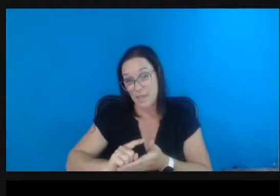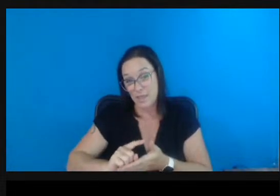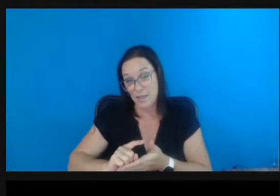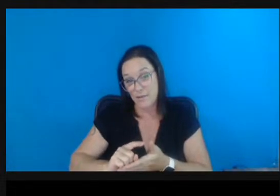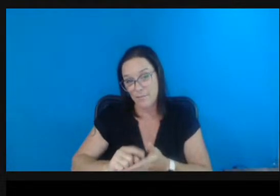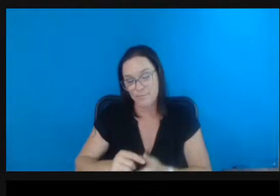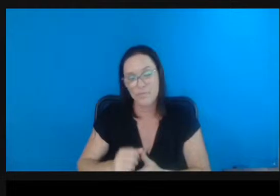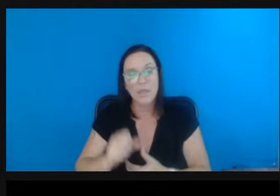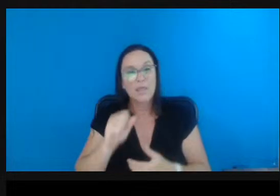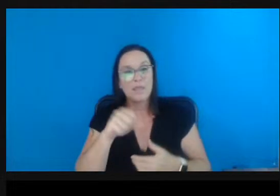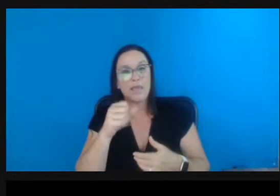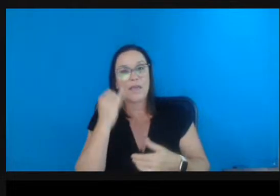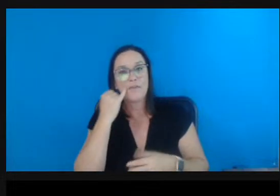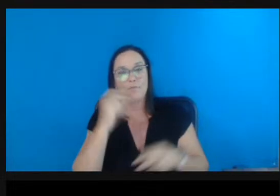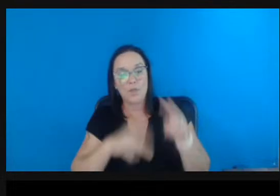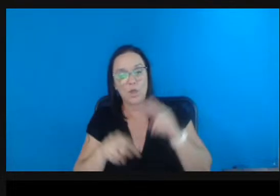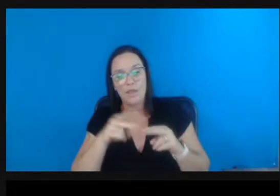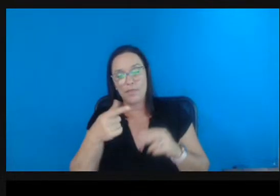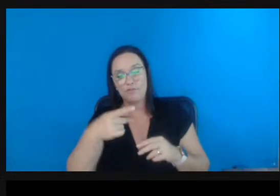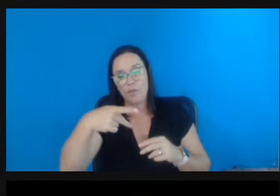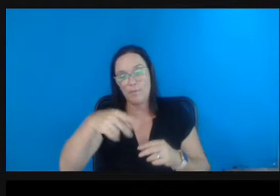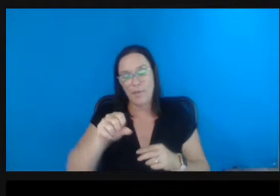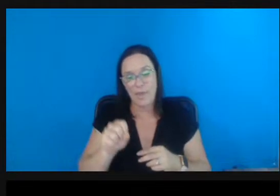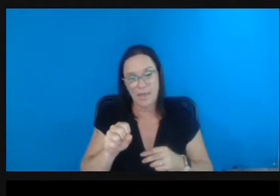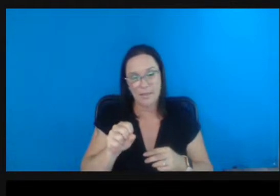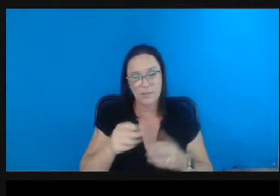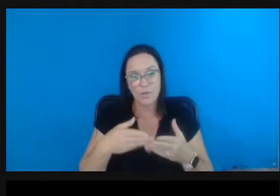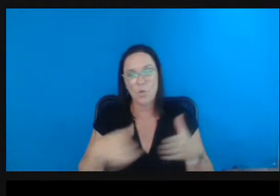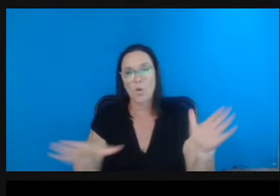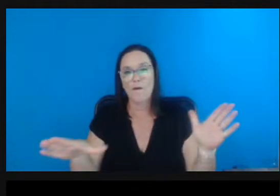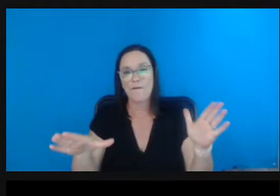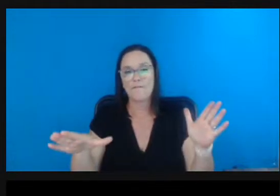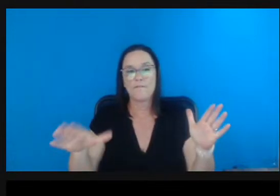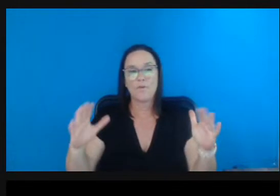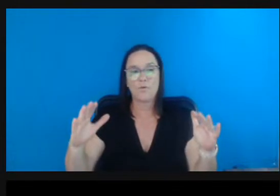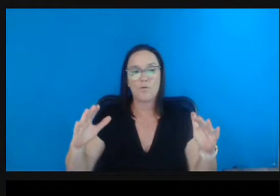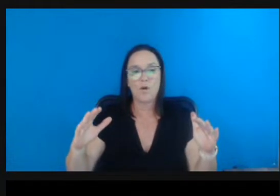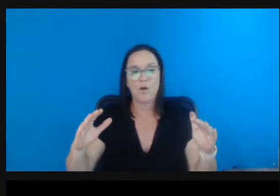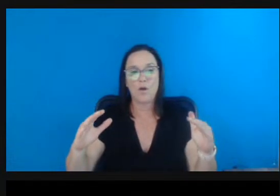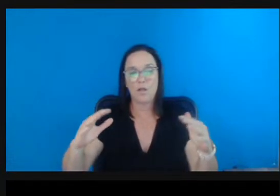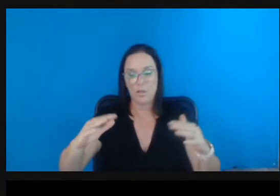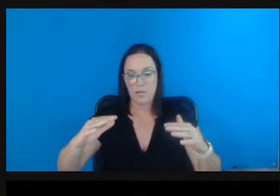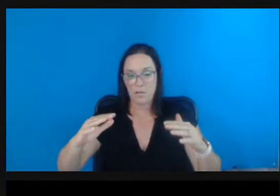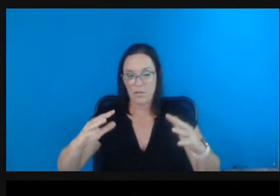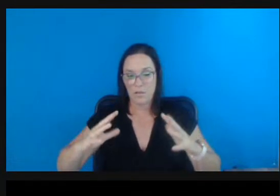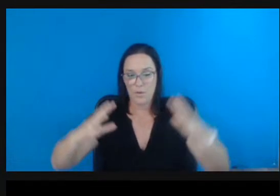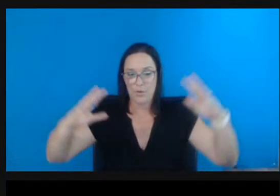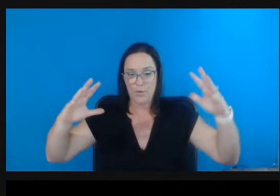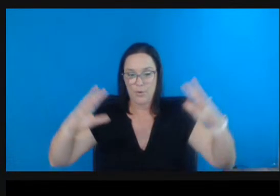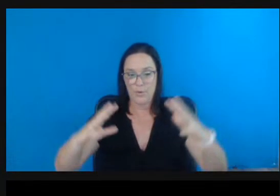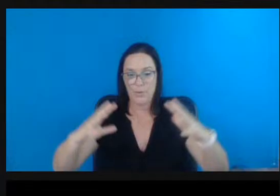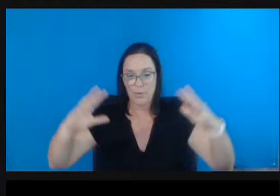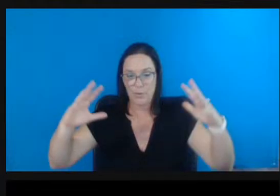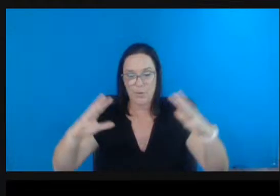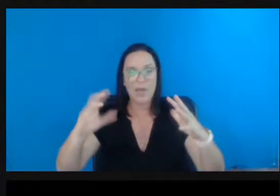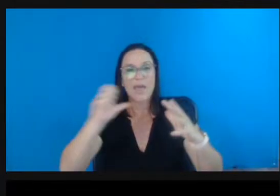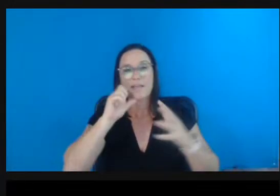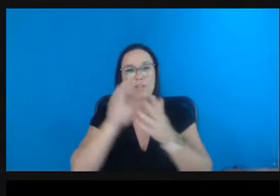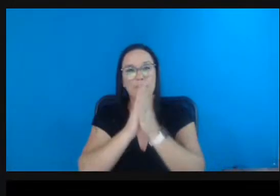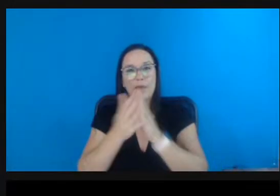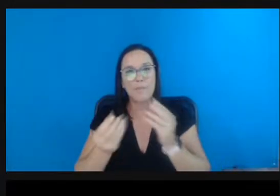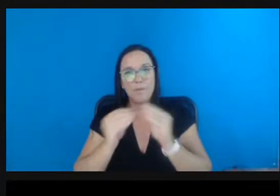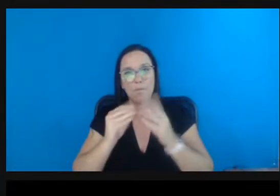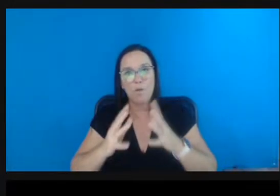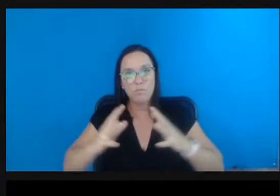if we look at the GPS and see like the overall equilibrium, like the crater is not extending, then in a big picture, what's coming in